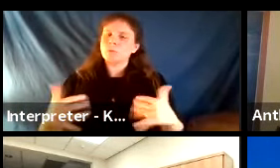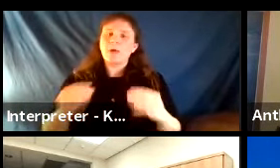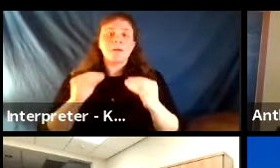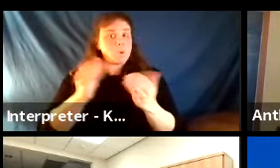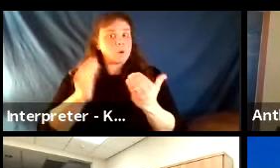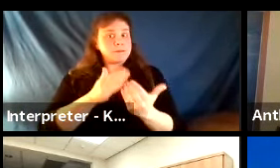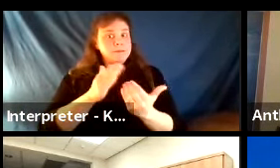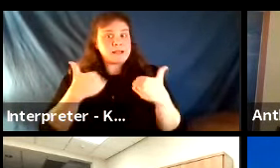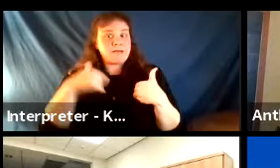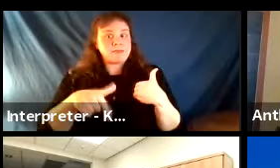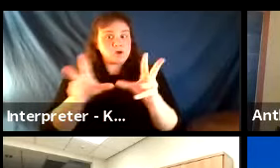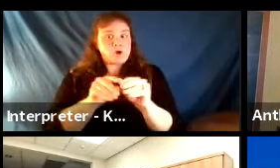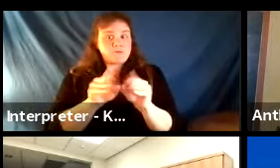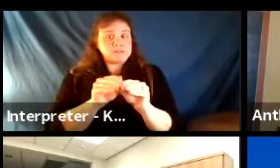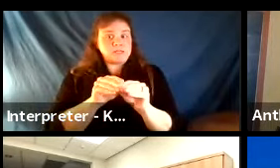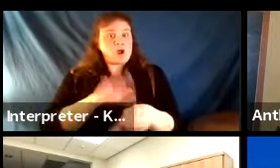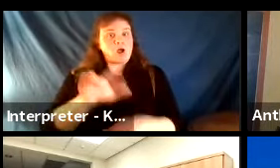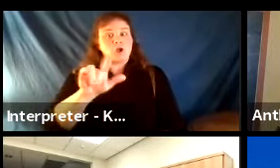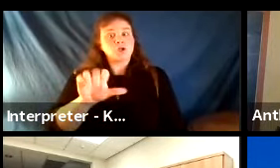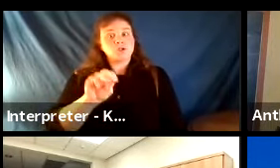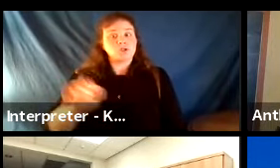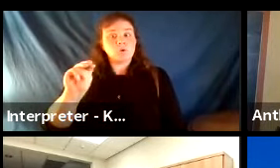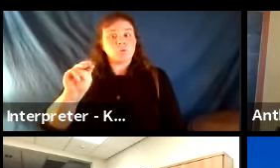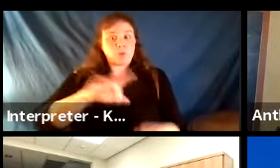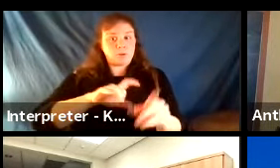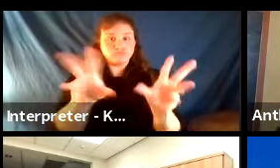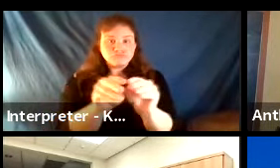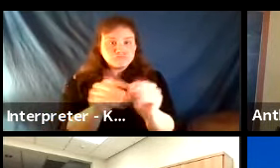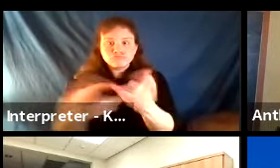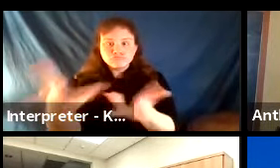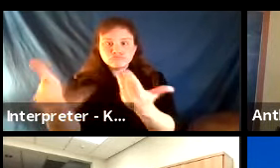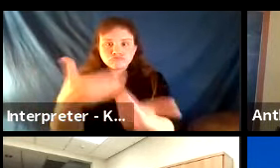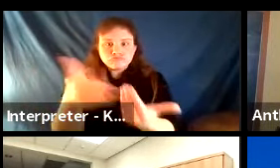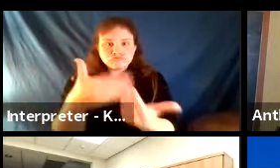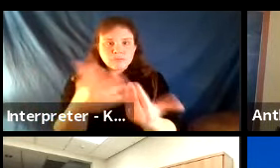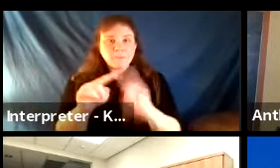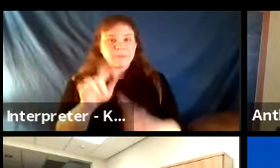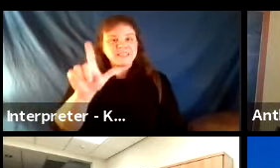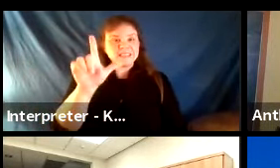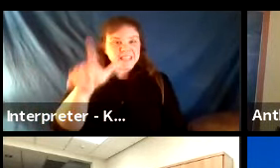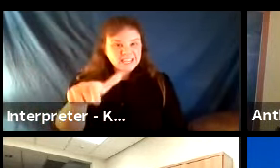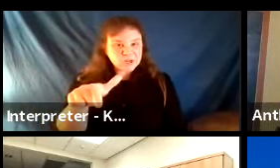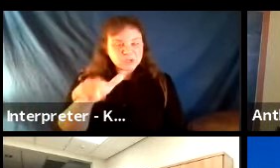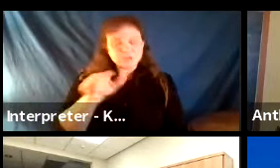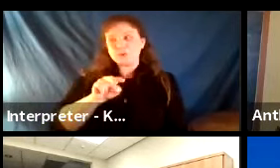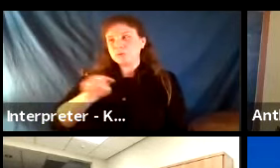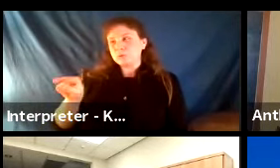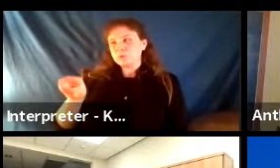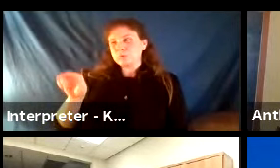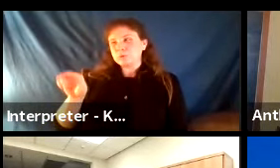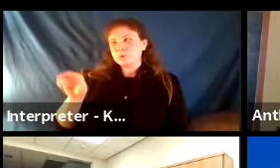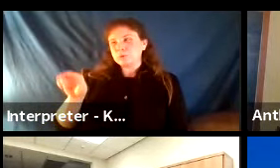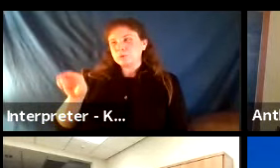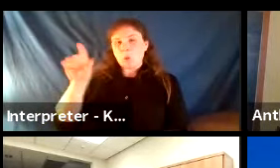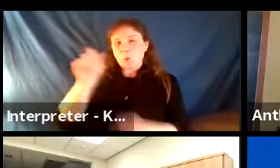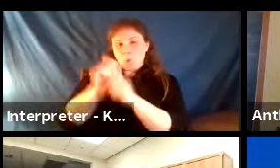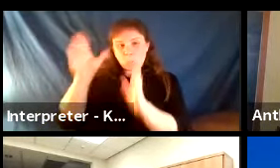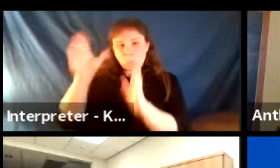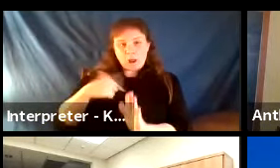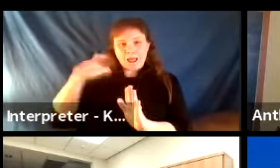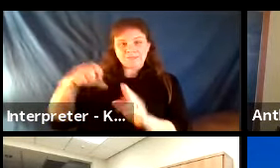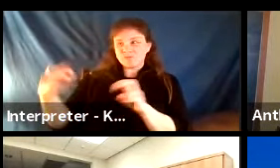on a Zoom call than it is to look one of those workers in the eye and say, you're going to have to get it later. You've already sacrificed everything to keep